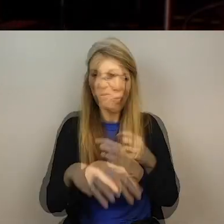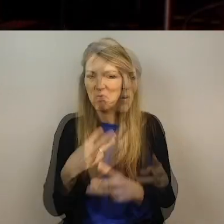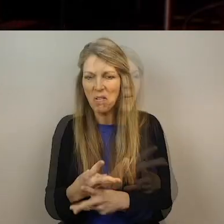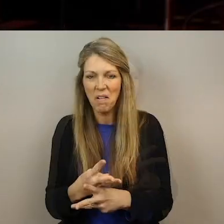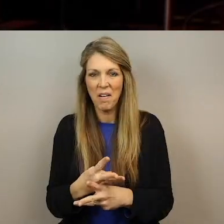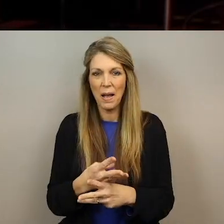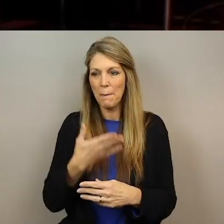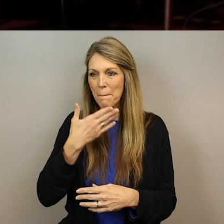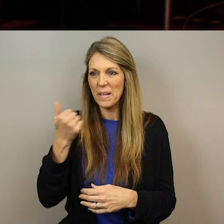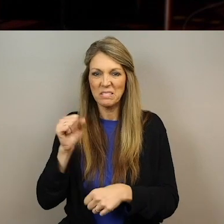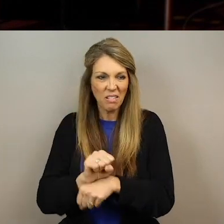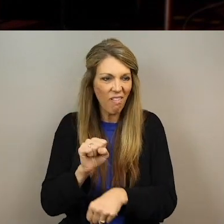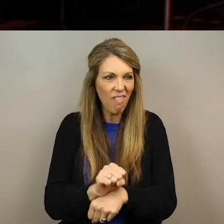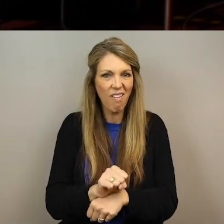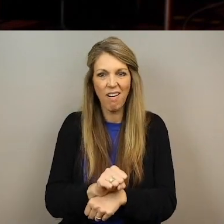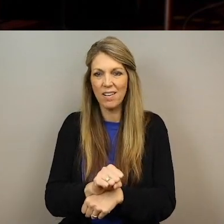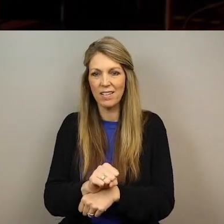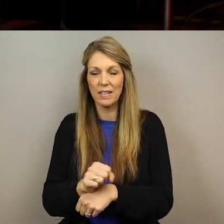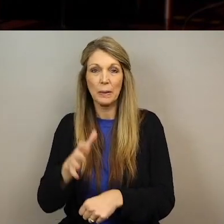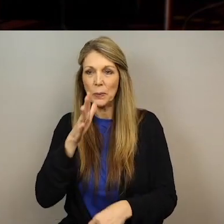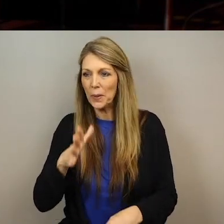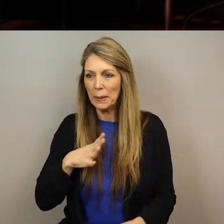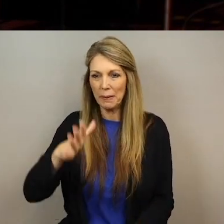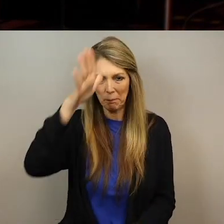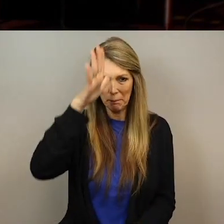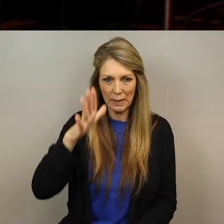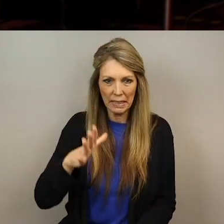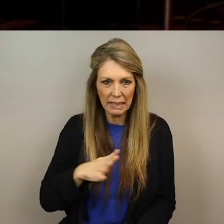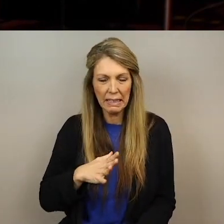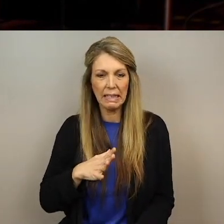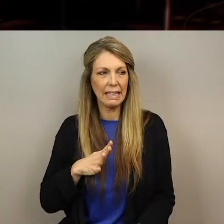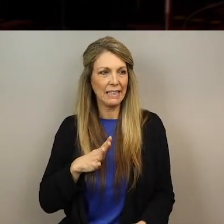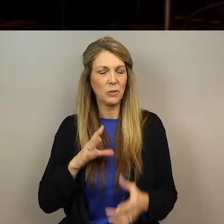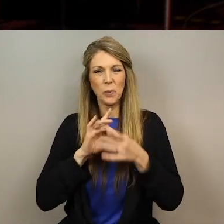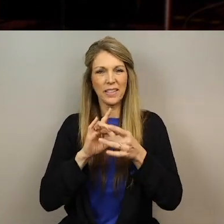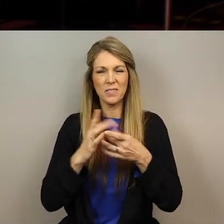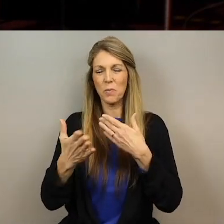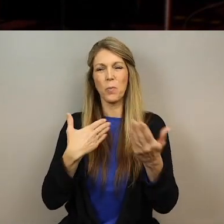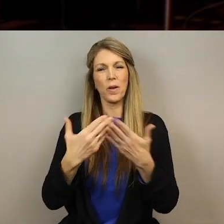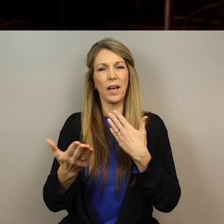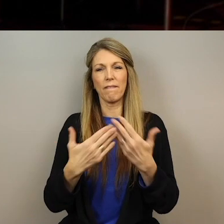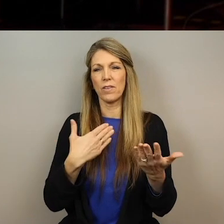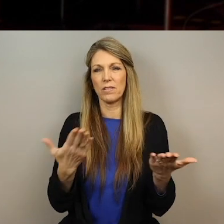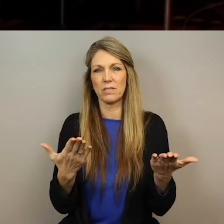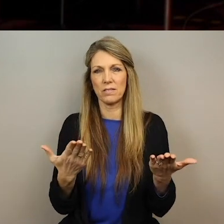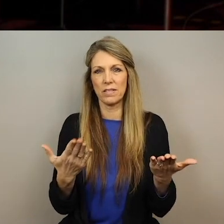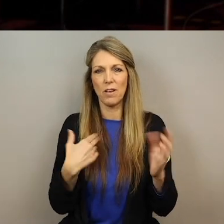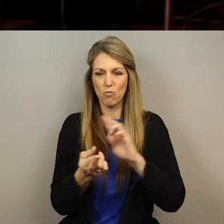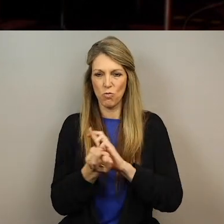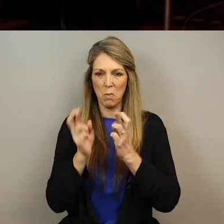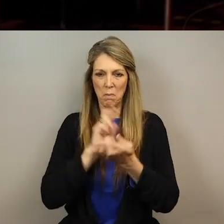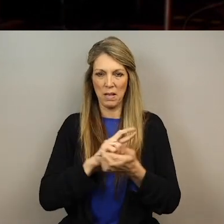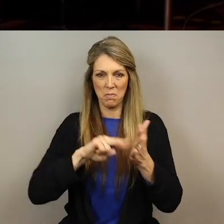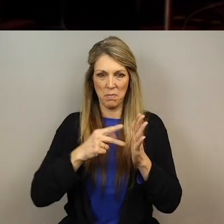world, pursuing a better job, pursuing women or men or relationships or whatever it may be. And repentance